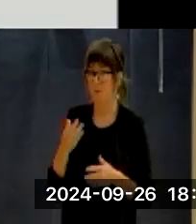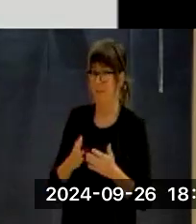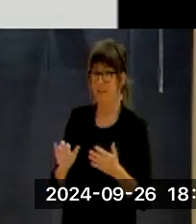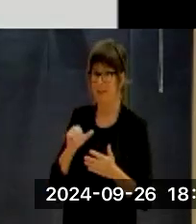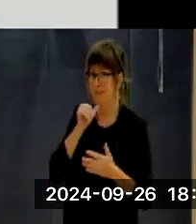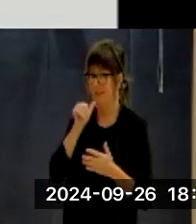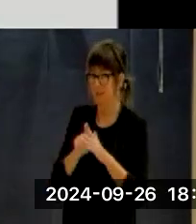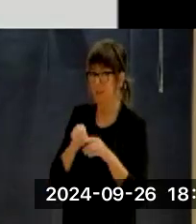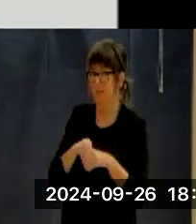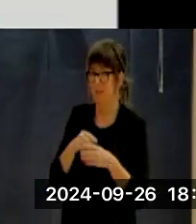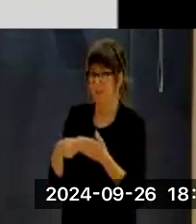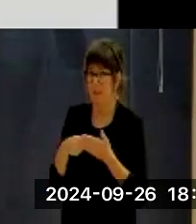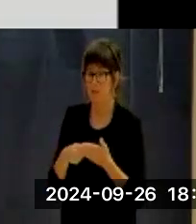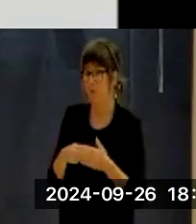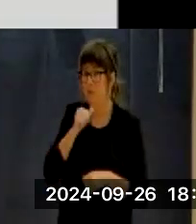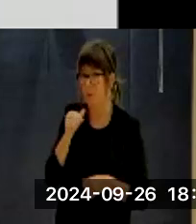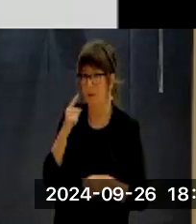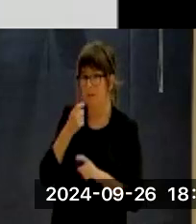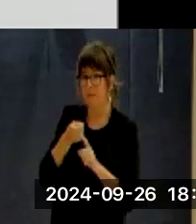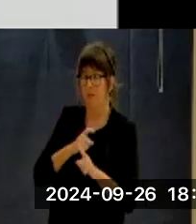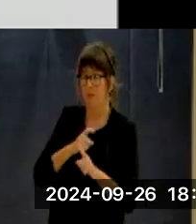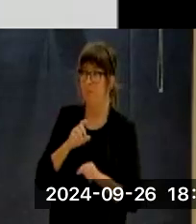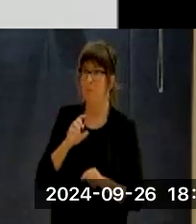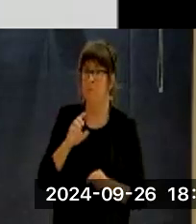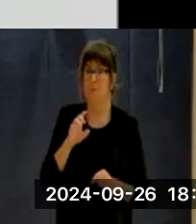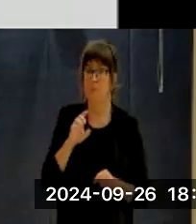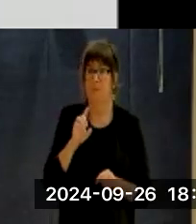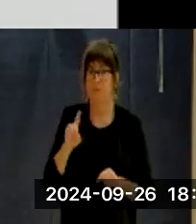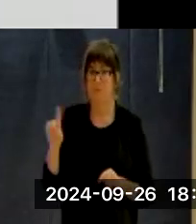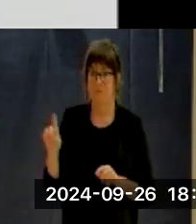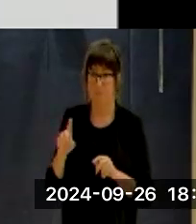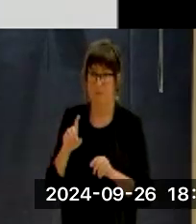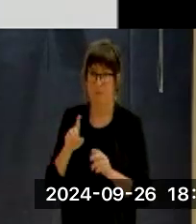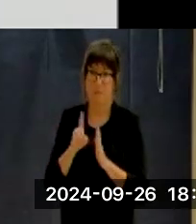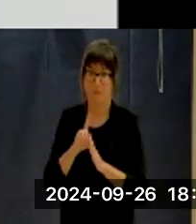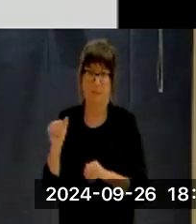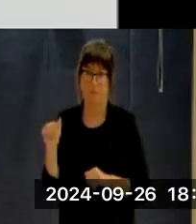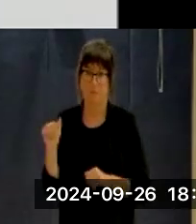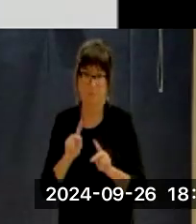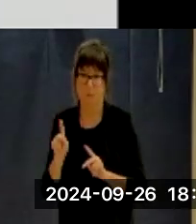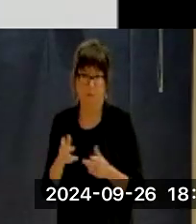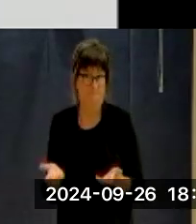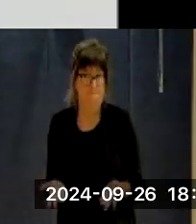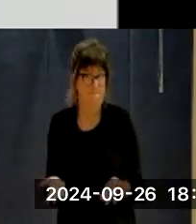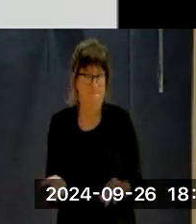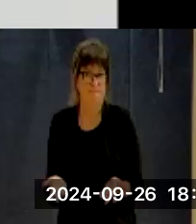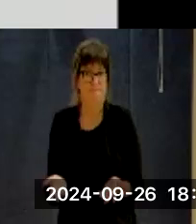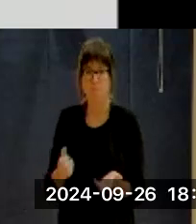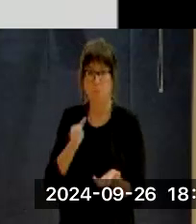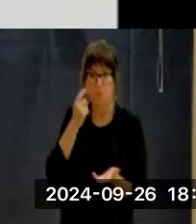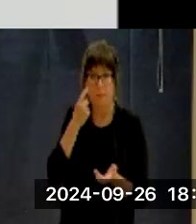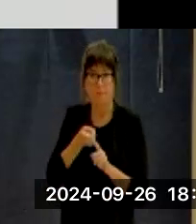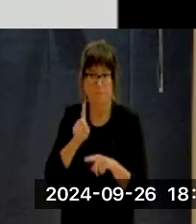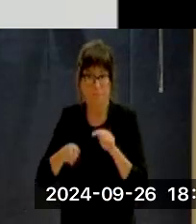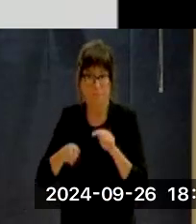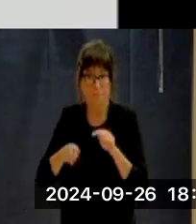we do not hear from developmental disability folks. We don't hear from different types of disability.